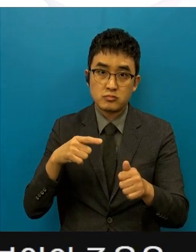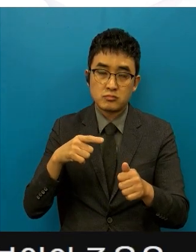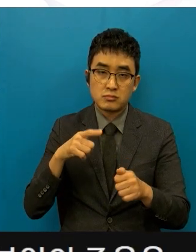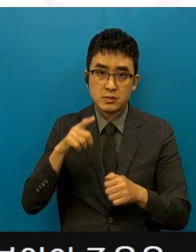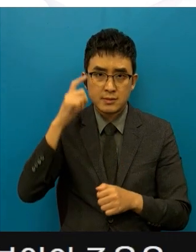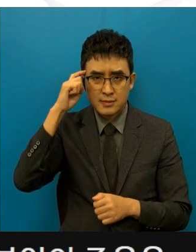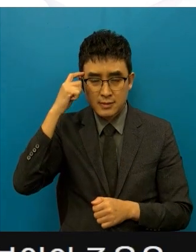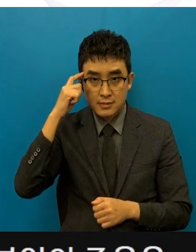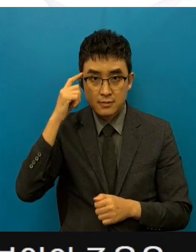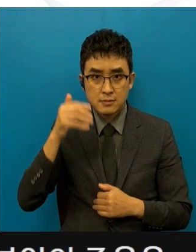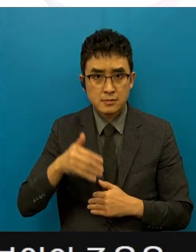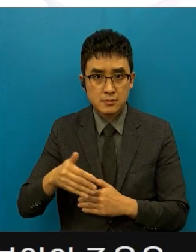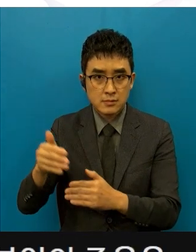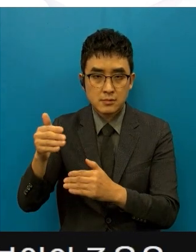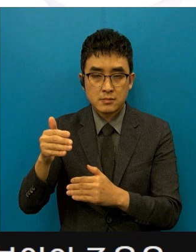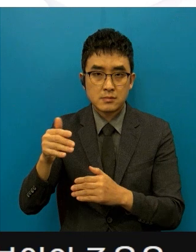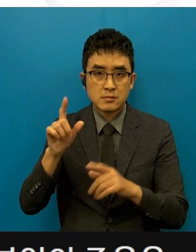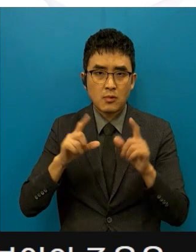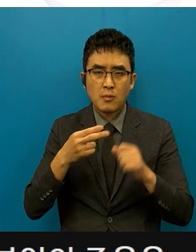universities.